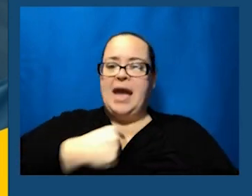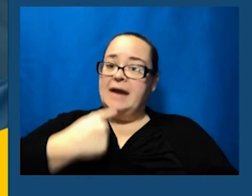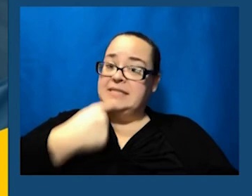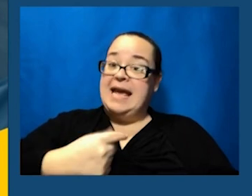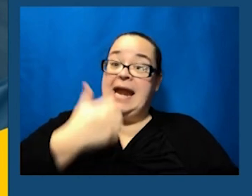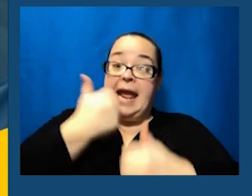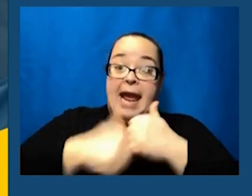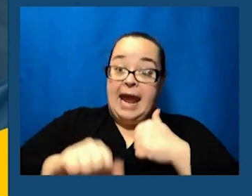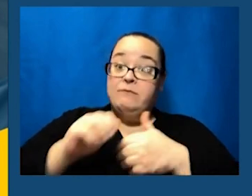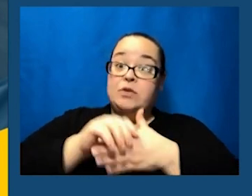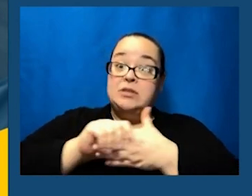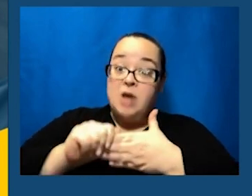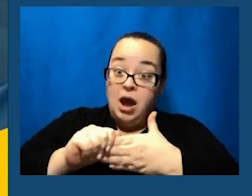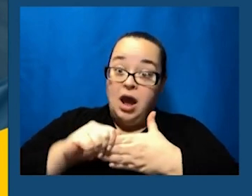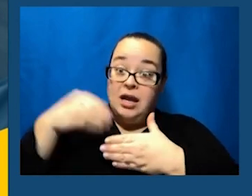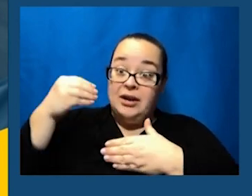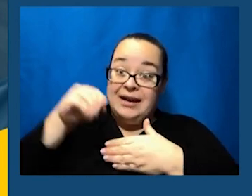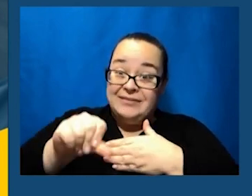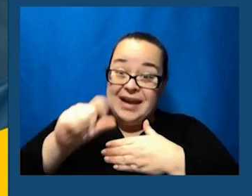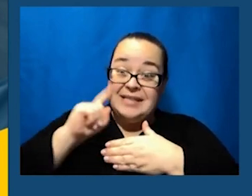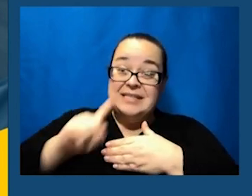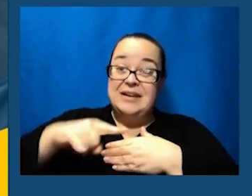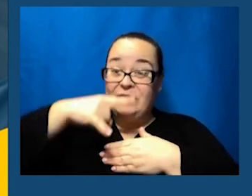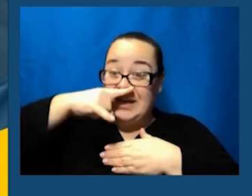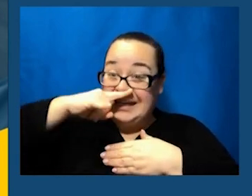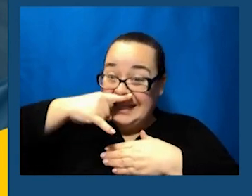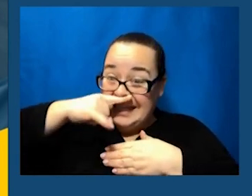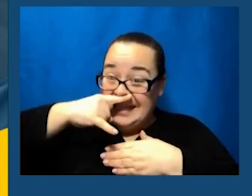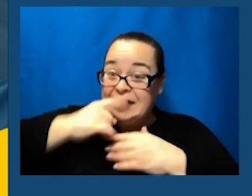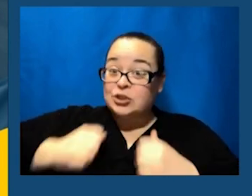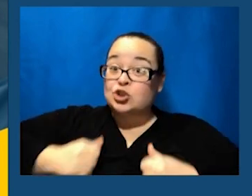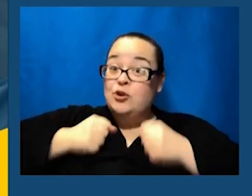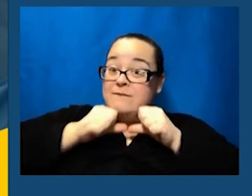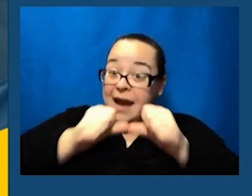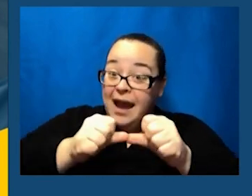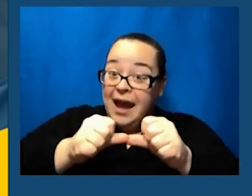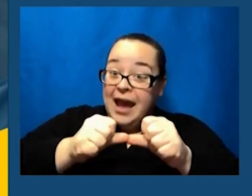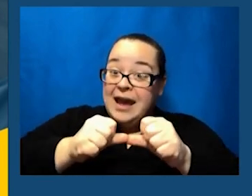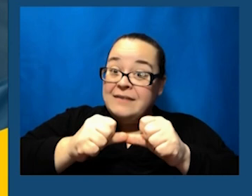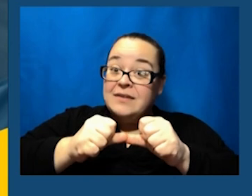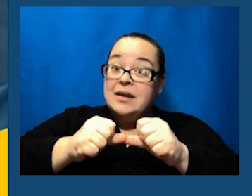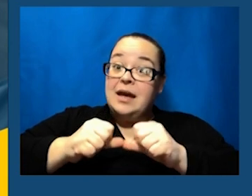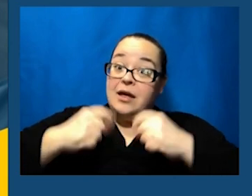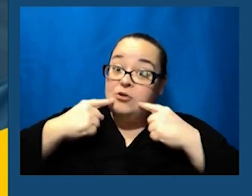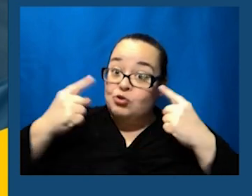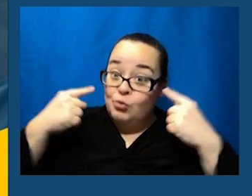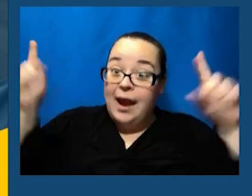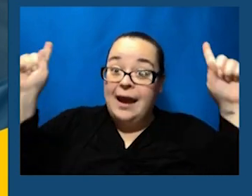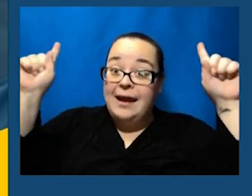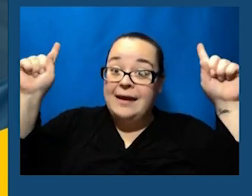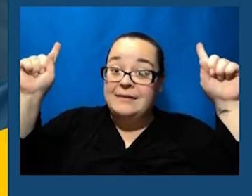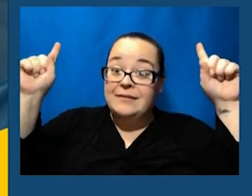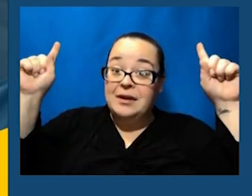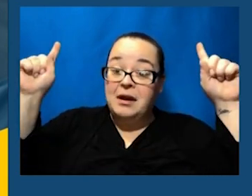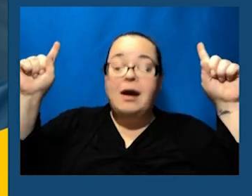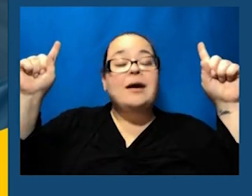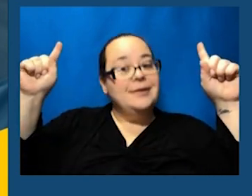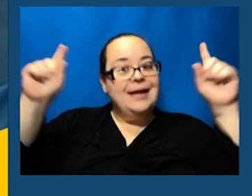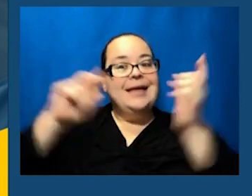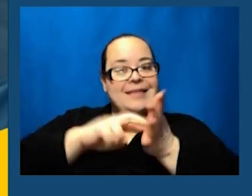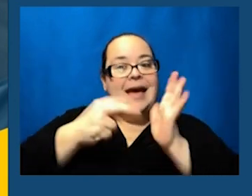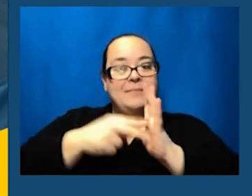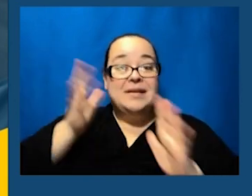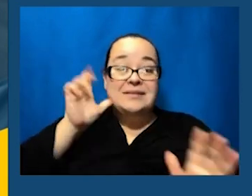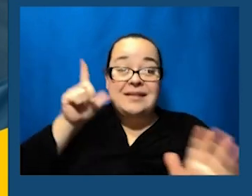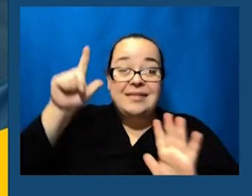can invest in helping young kids survive and thrive now is money we won't have to invest over a lifetime. And I'm